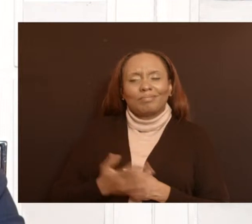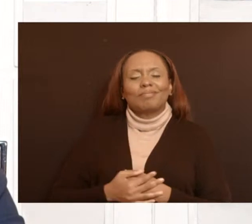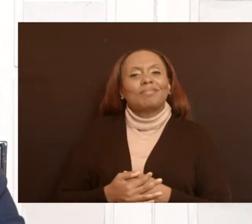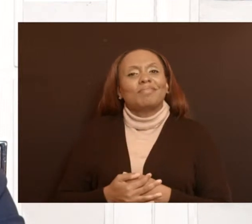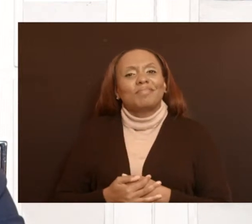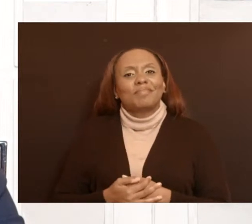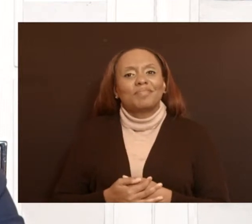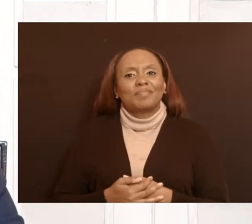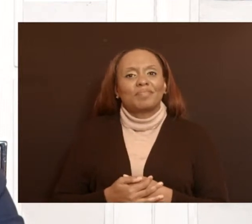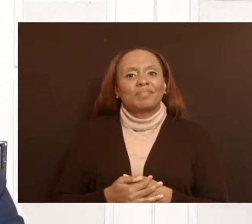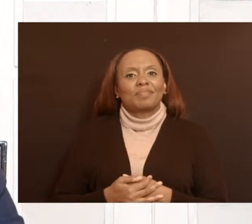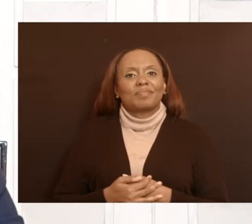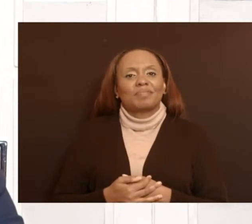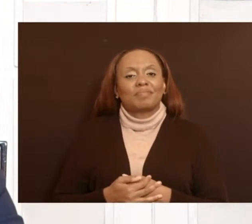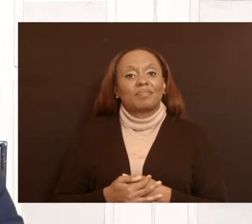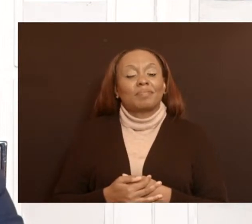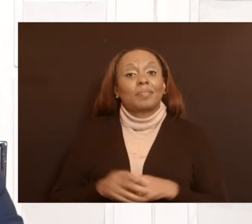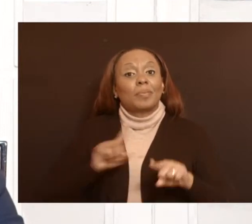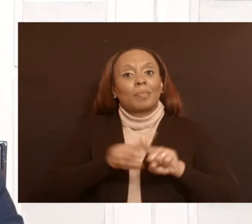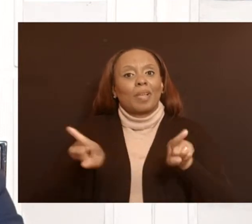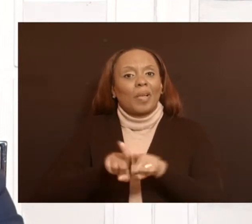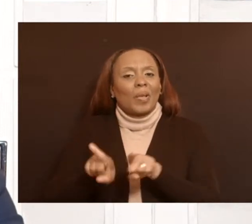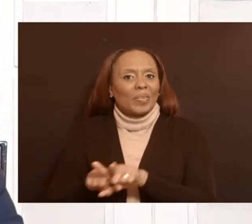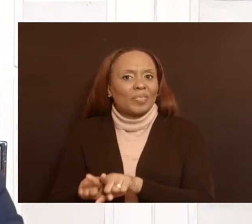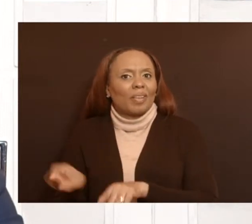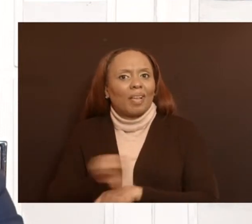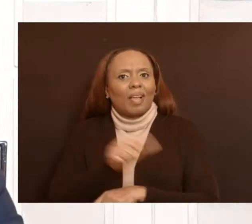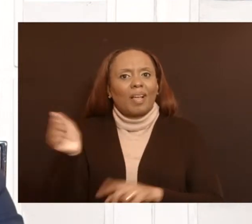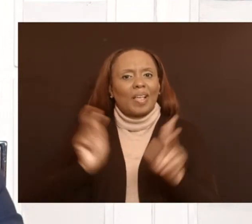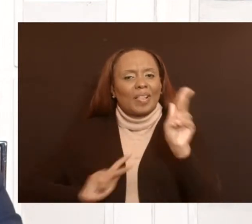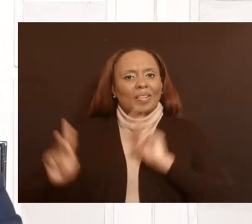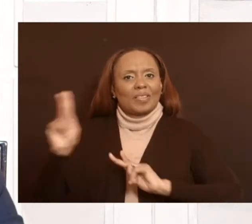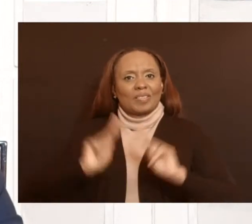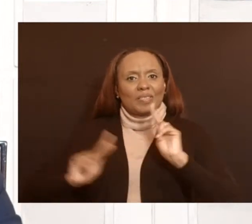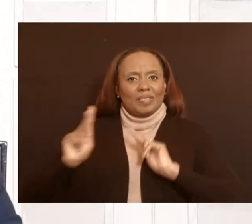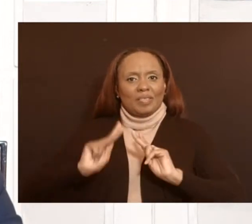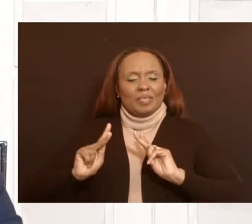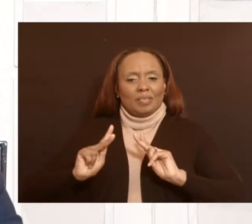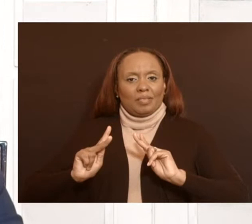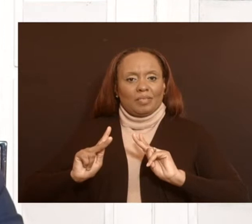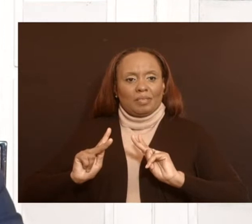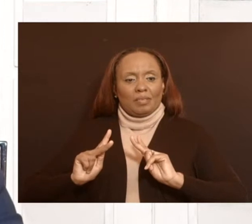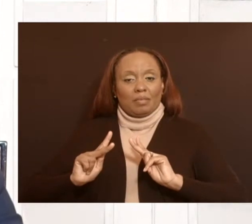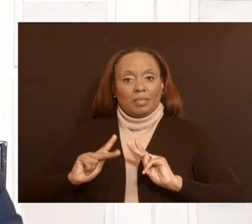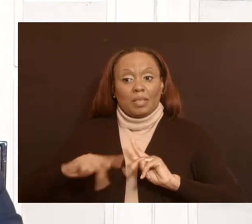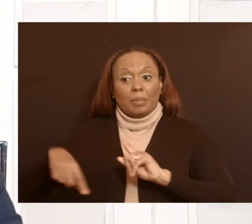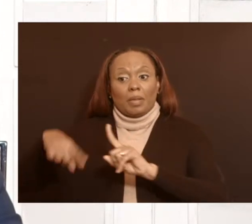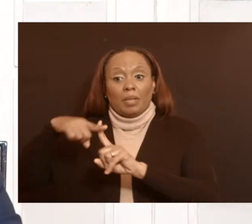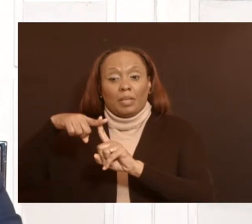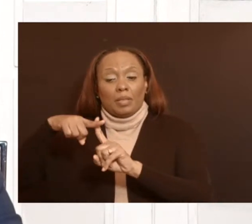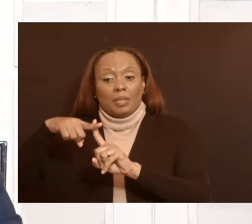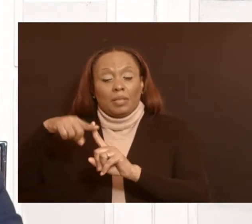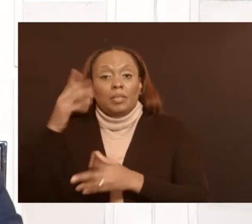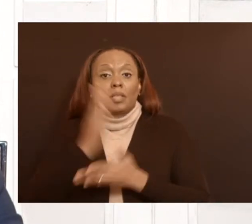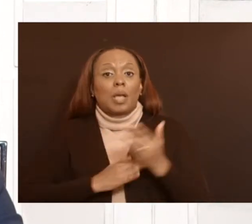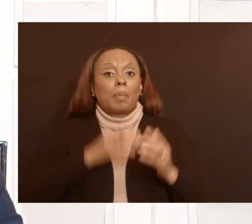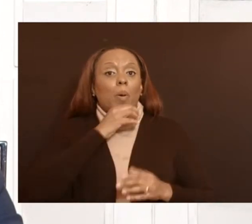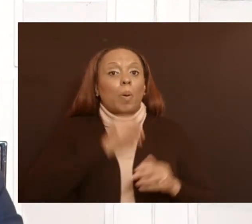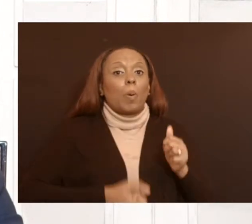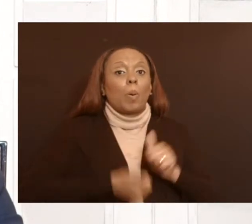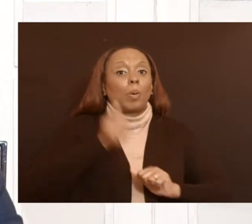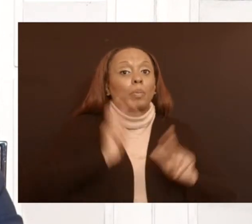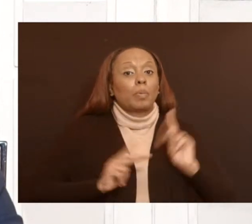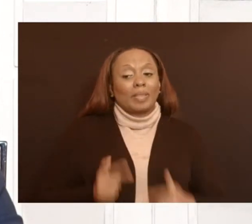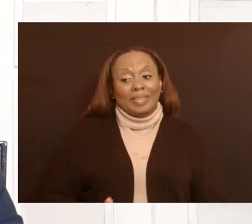of the individuals that we had, it led to their older persons in the household who may have not been vaccinated